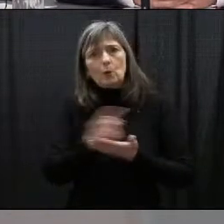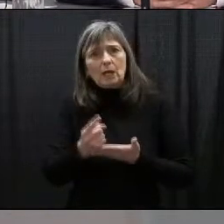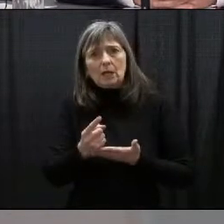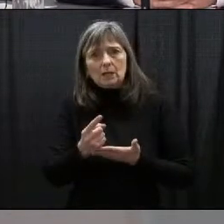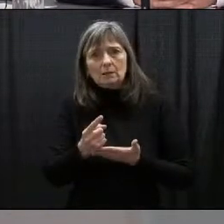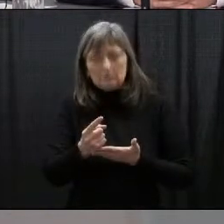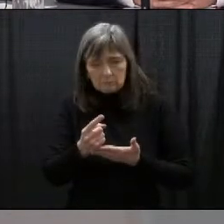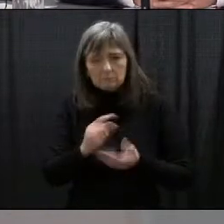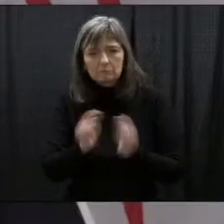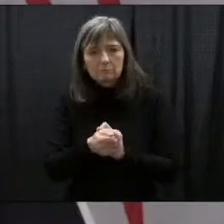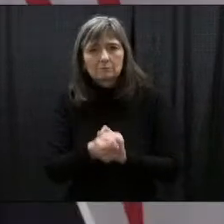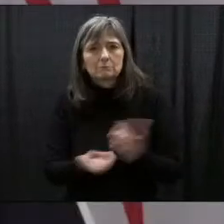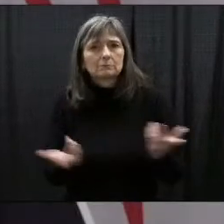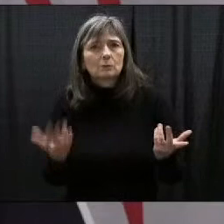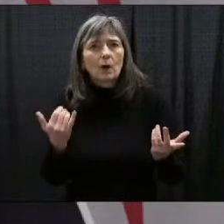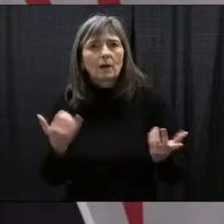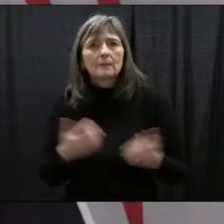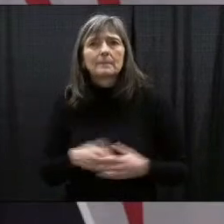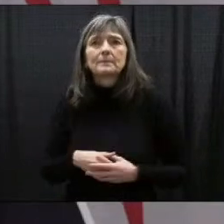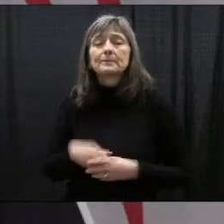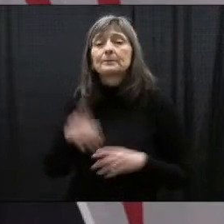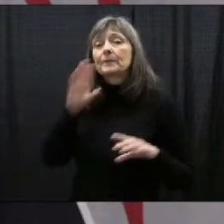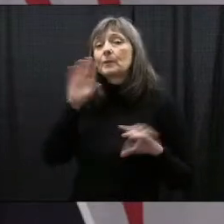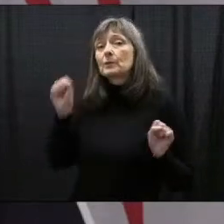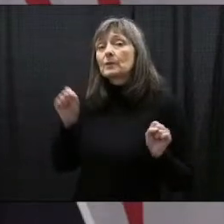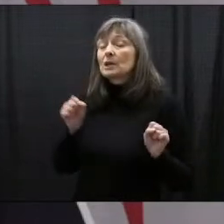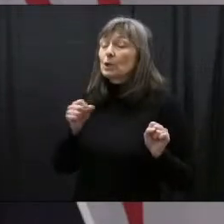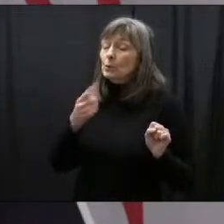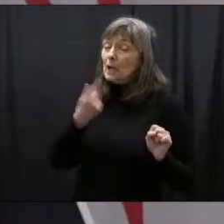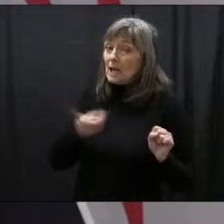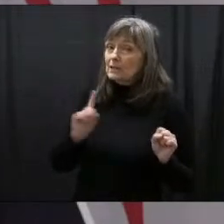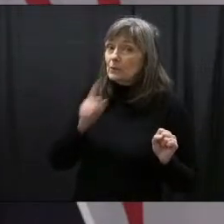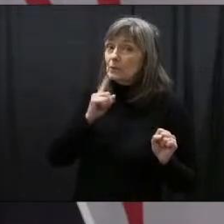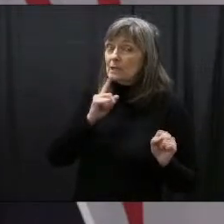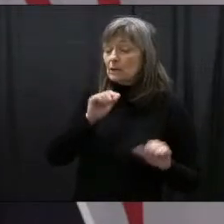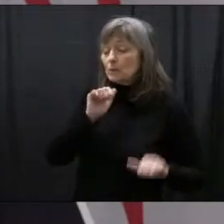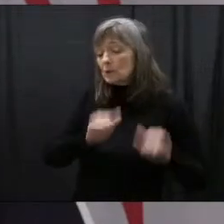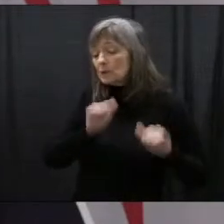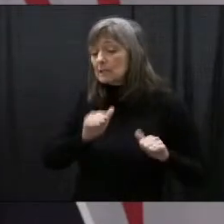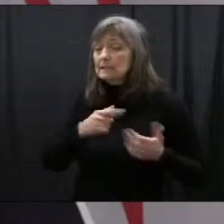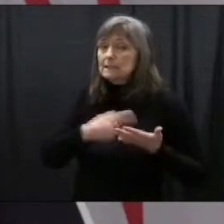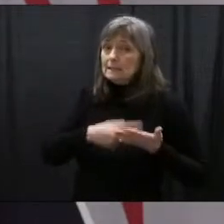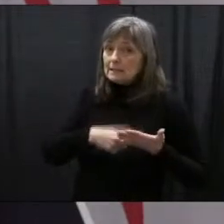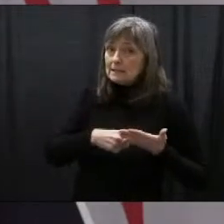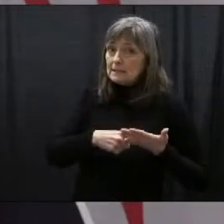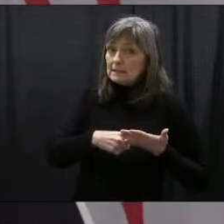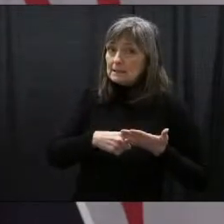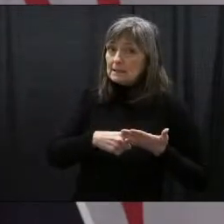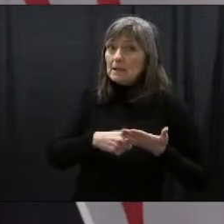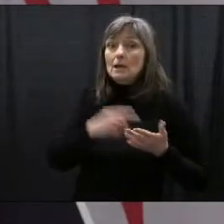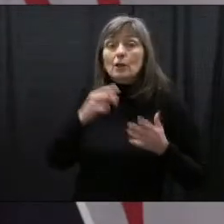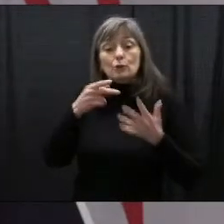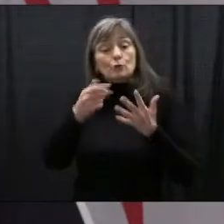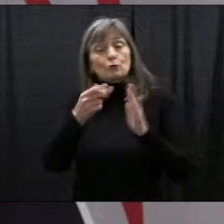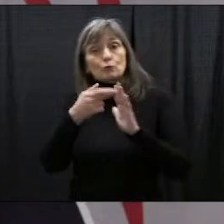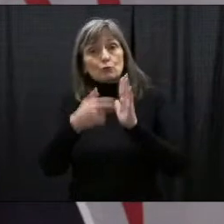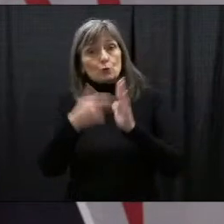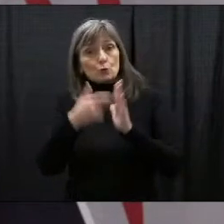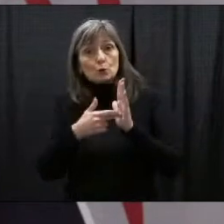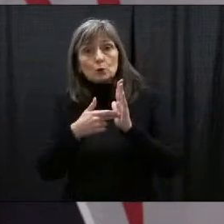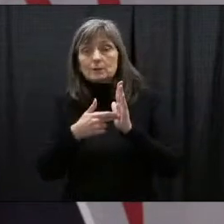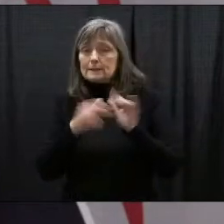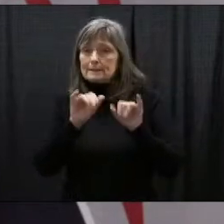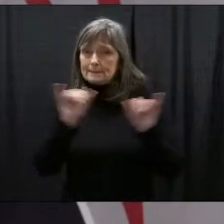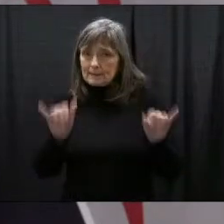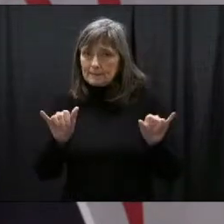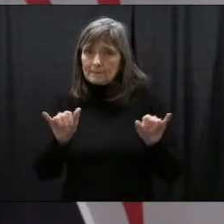week to prompt these changes? Well, we said that we were contemplating changes to the Vax Pass. The mandates, you've noticed, we haven't changed. They